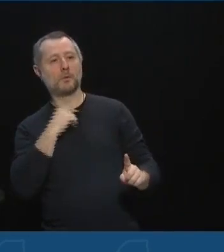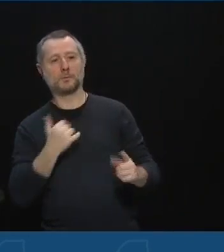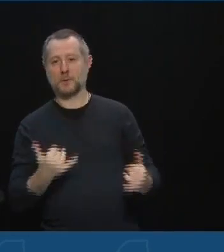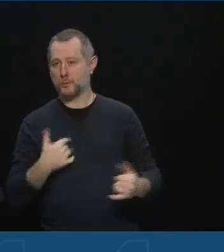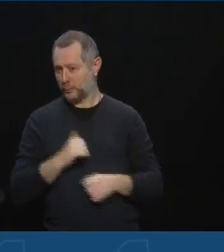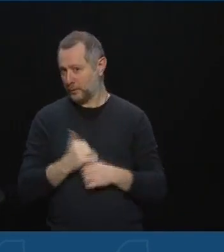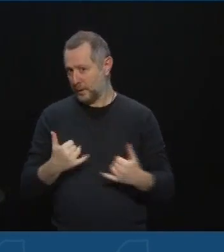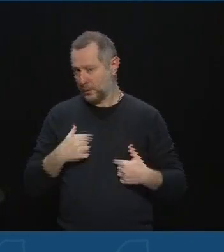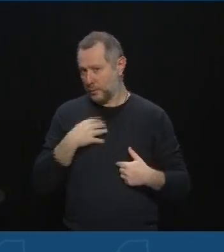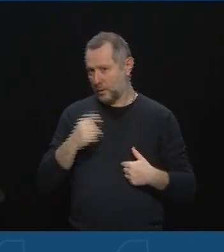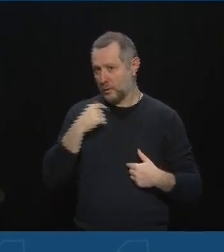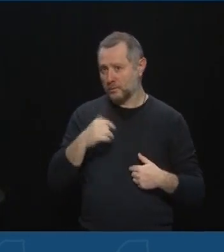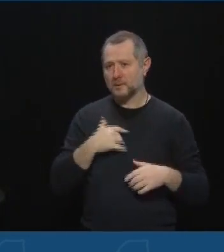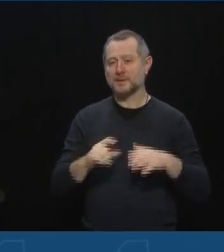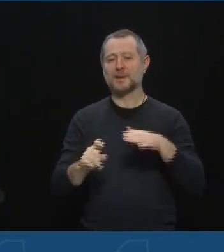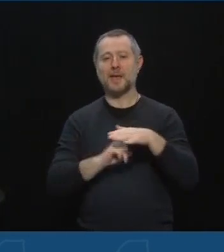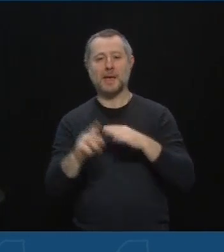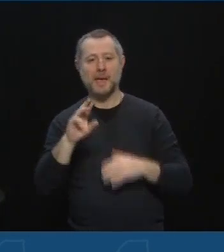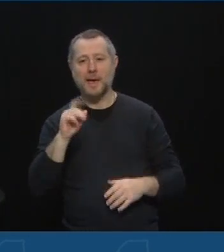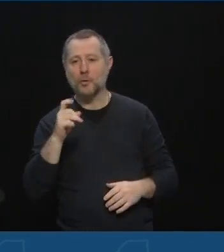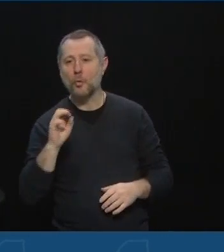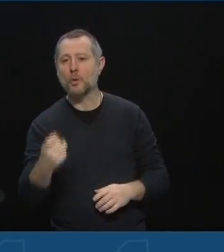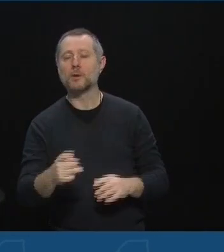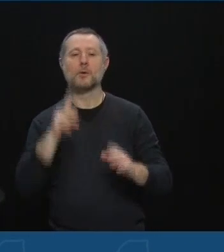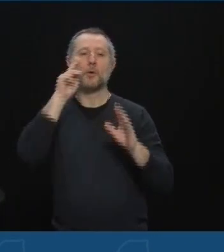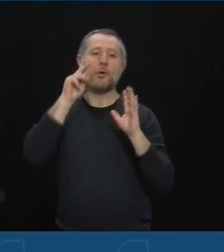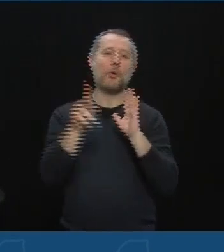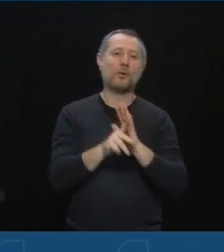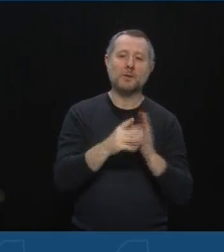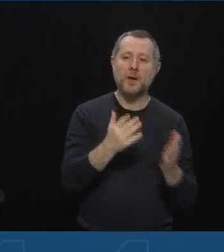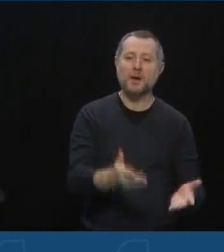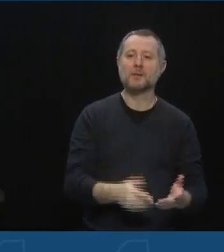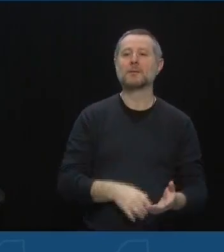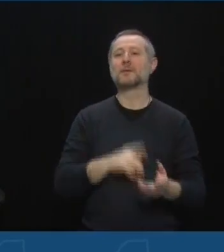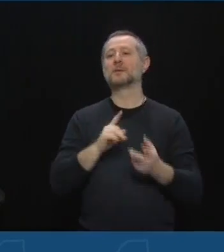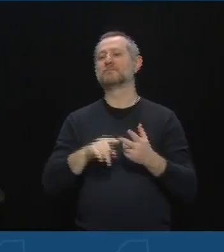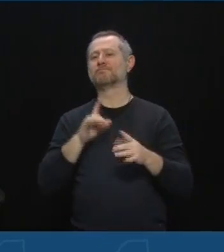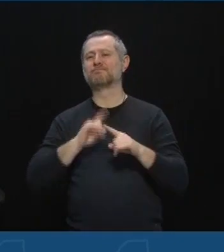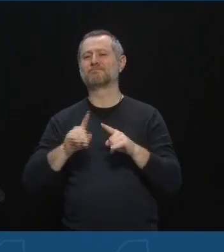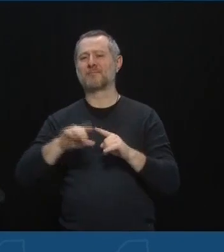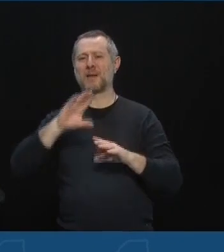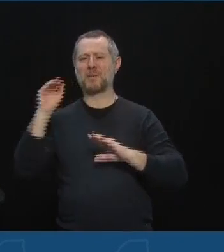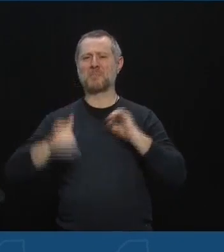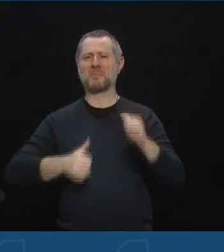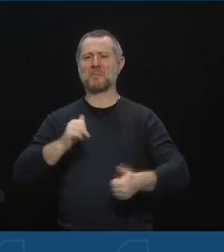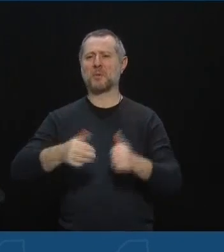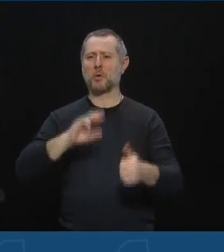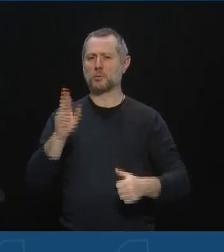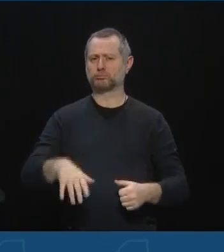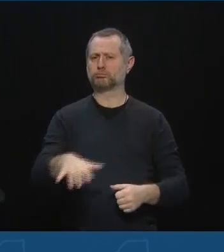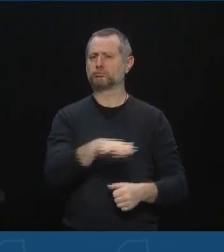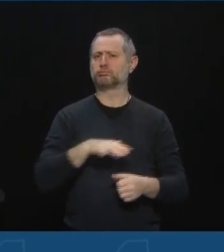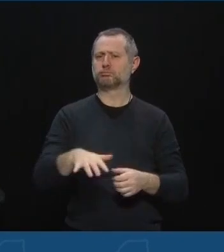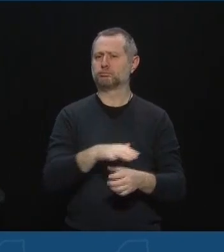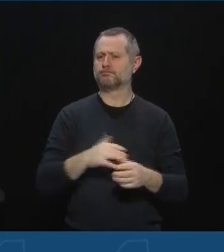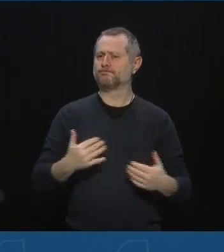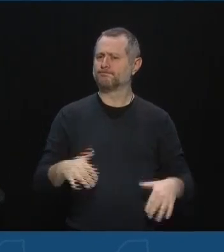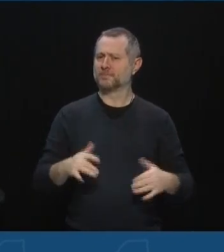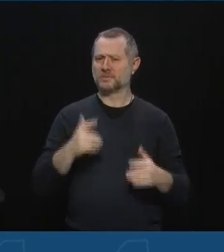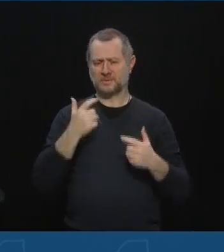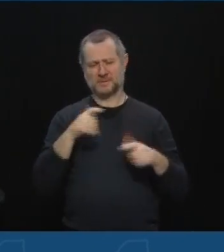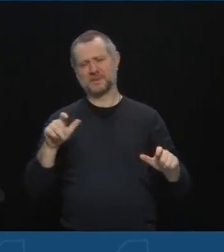and Xerox and Eastman Kodak. I mean, really, just the great innovators of not just this area, but of our nation and the